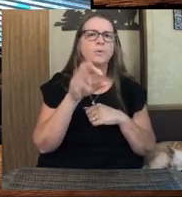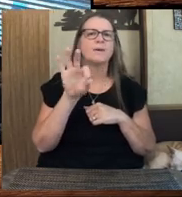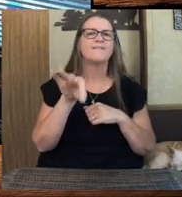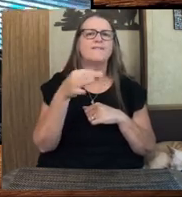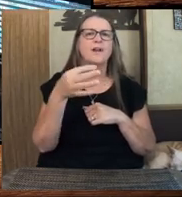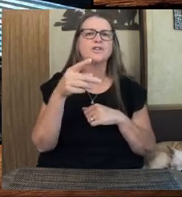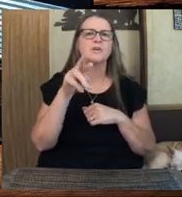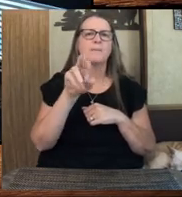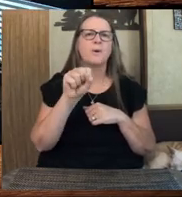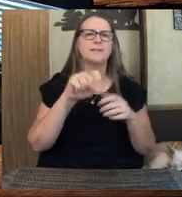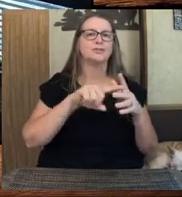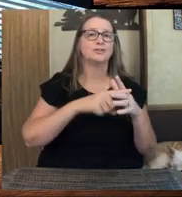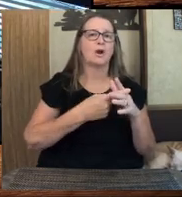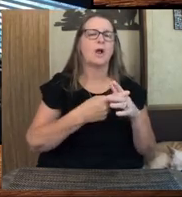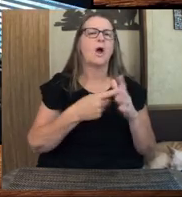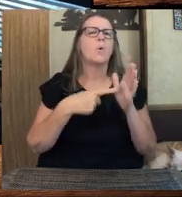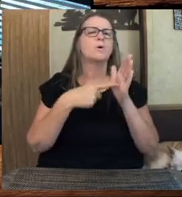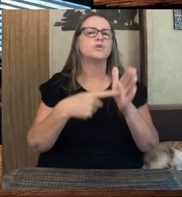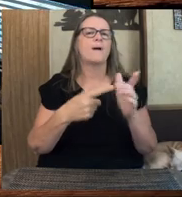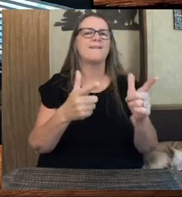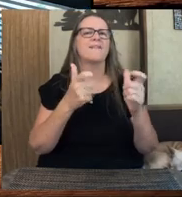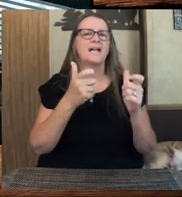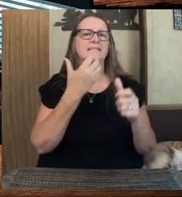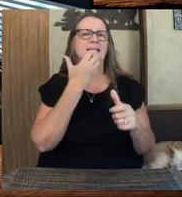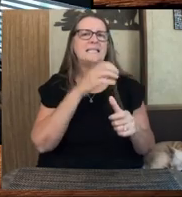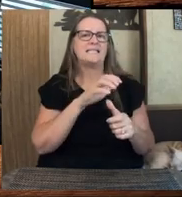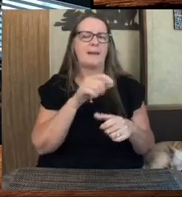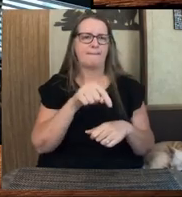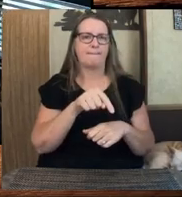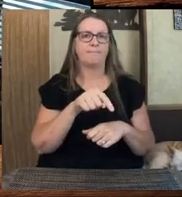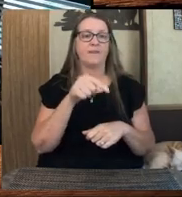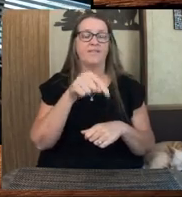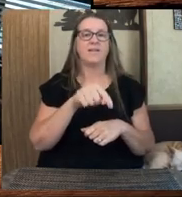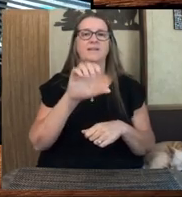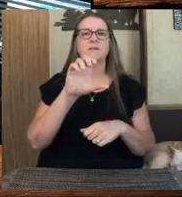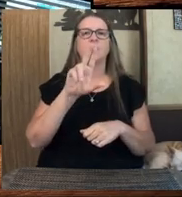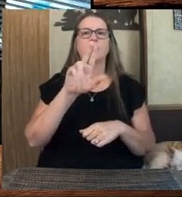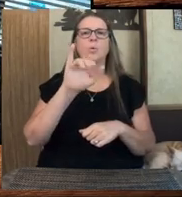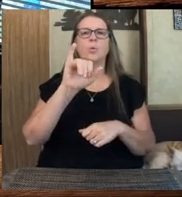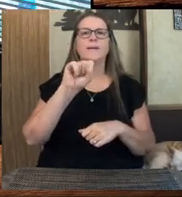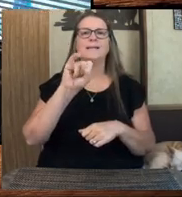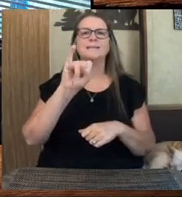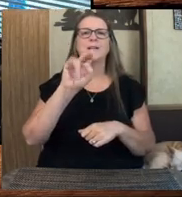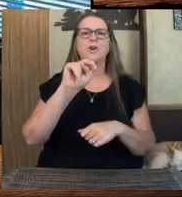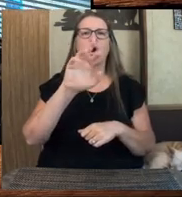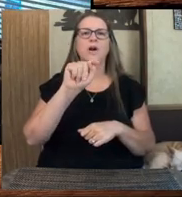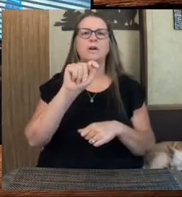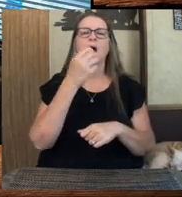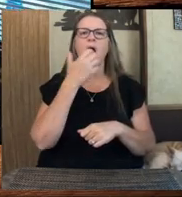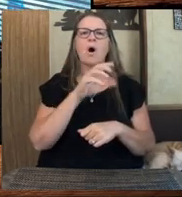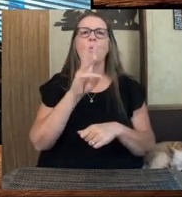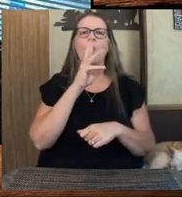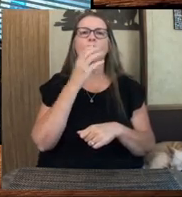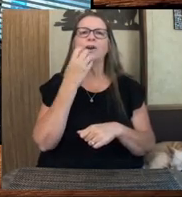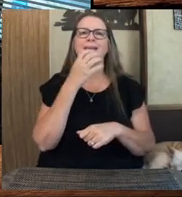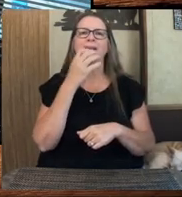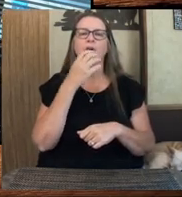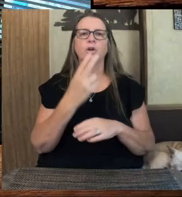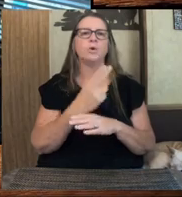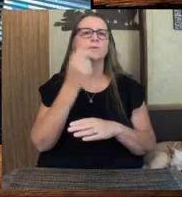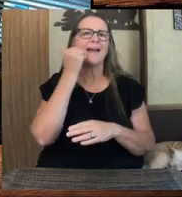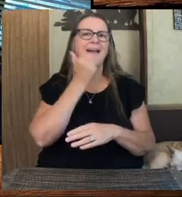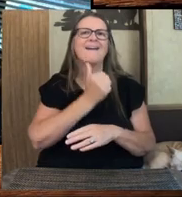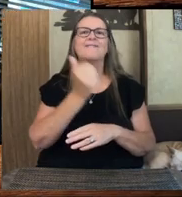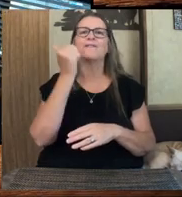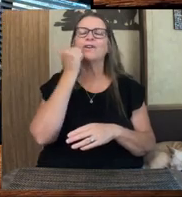Just pushing 200 French press and start. I want to show you how fast it heats up. This is our Cuisinart hot water